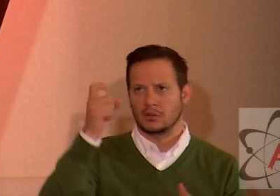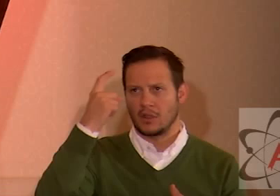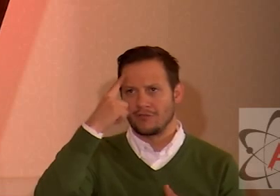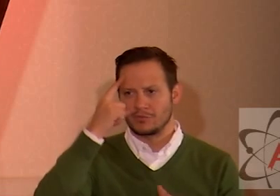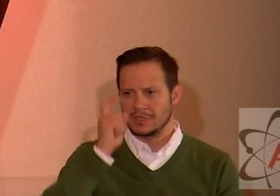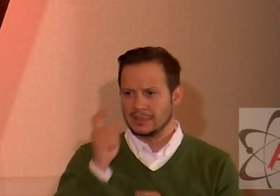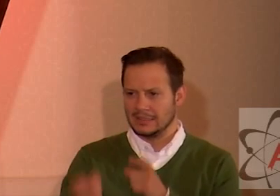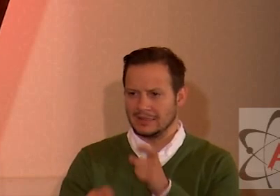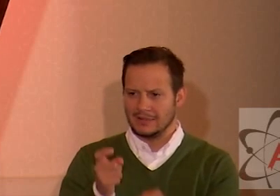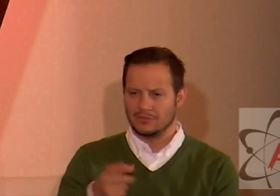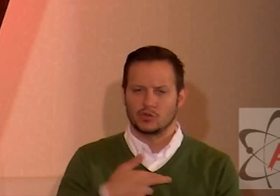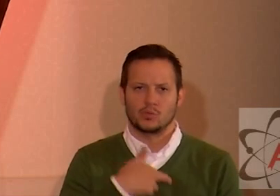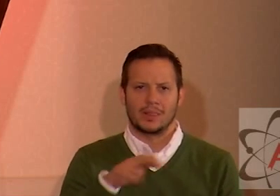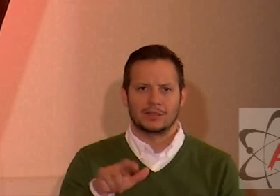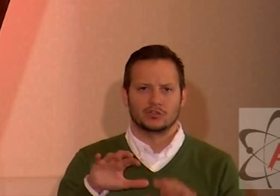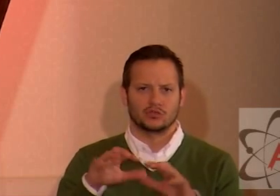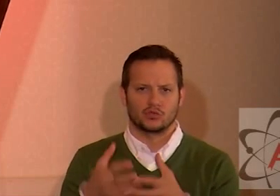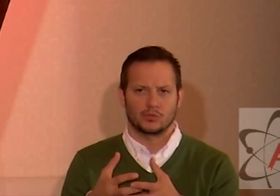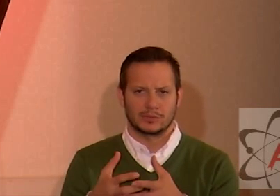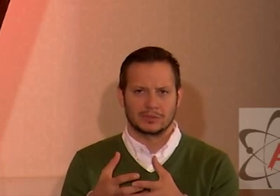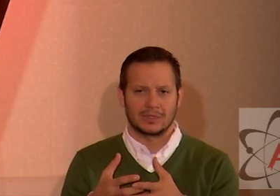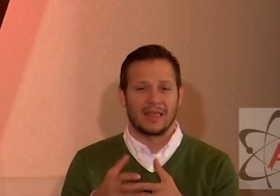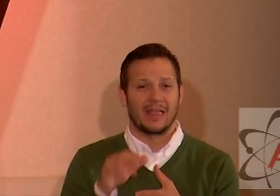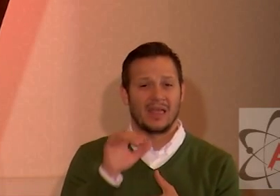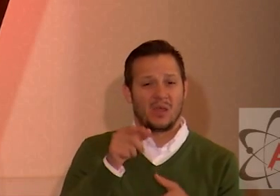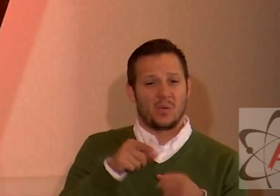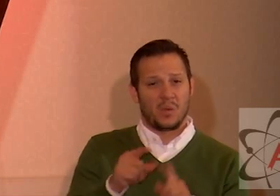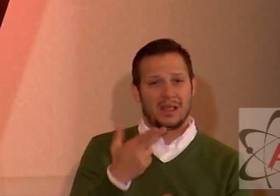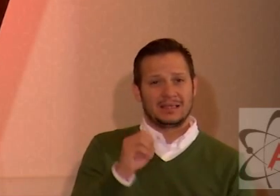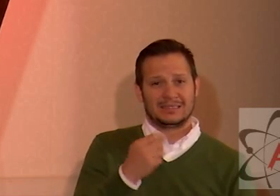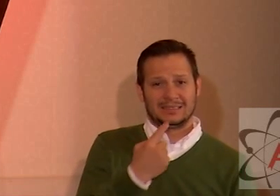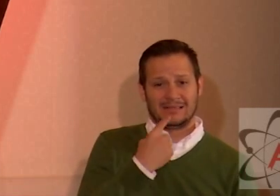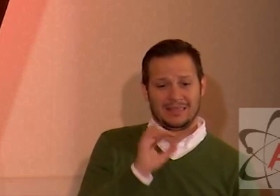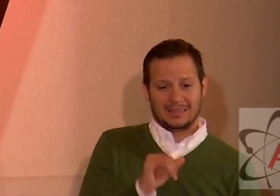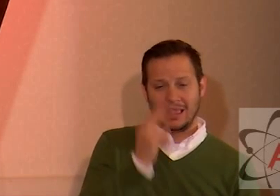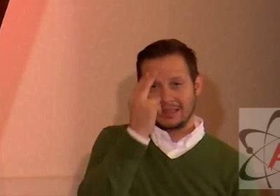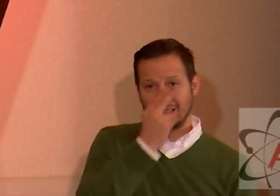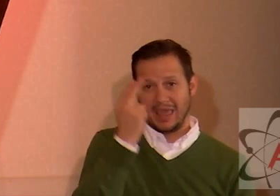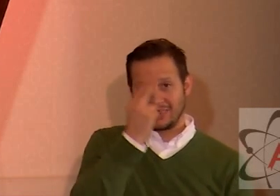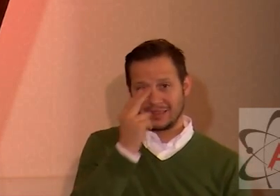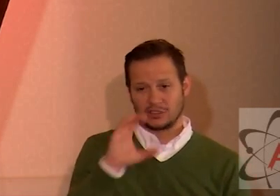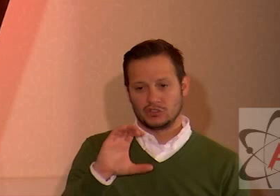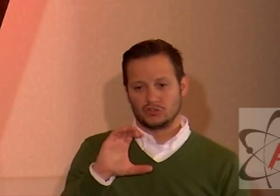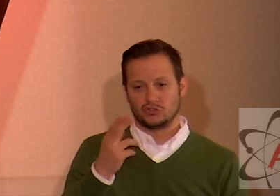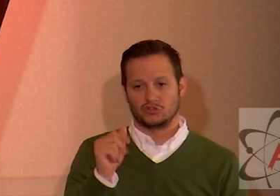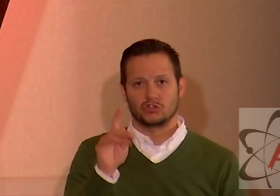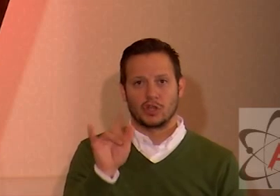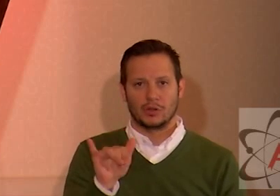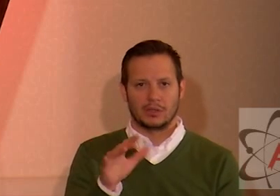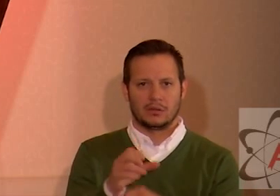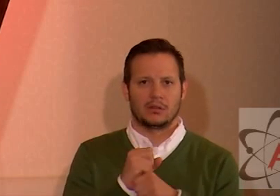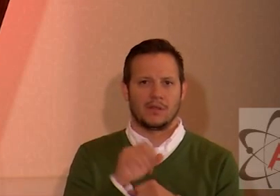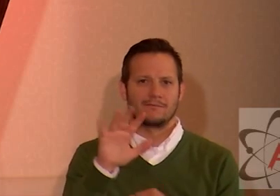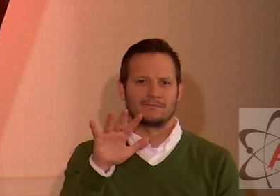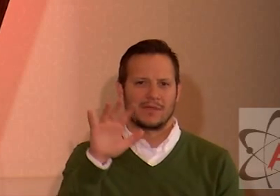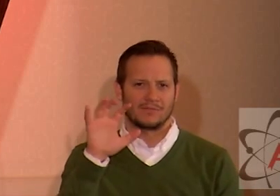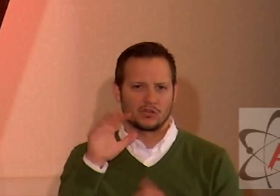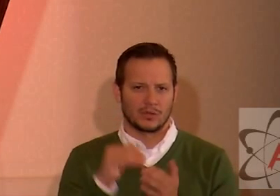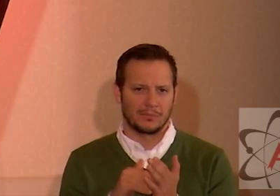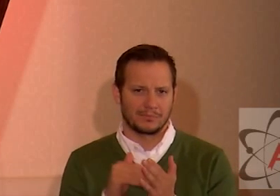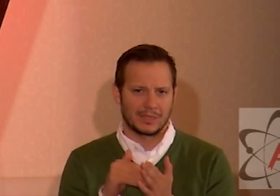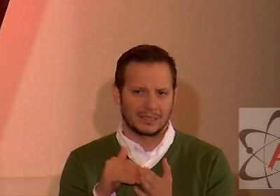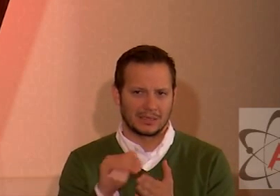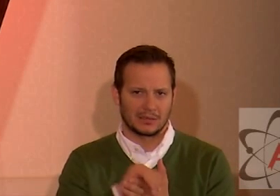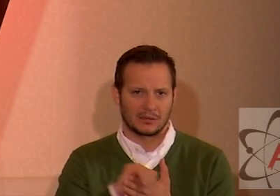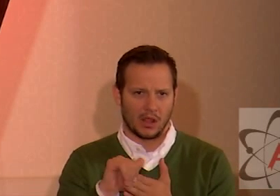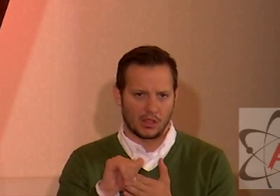to religious groups. At the very time he said that, Catholic Charities alone appeared to be getting about $500 million